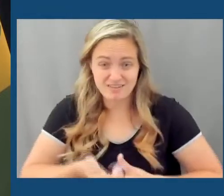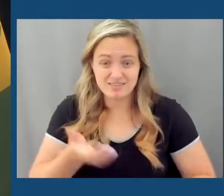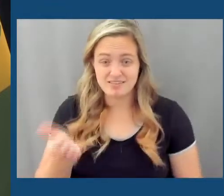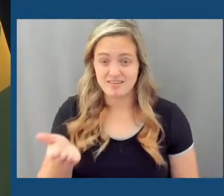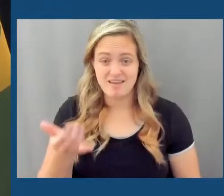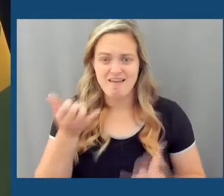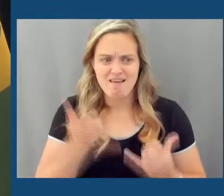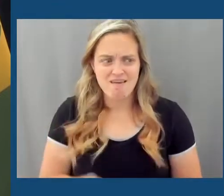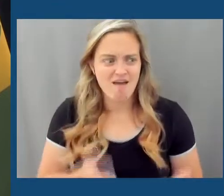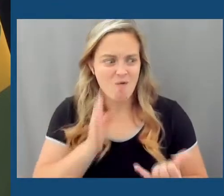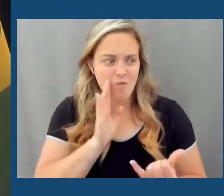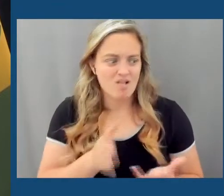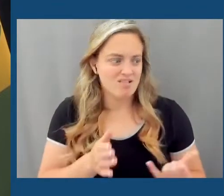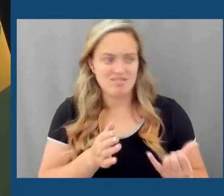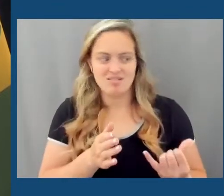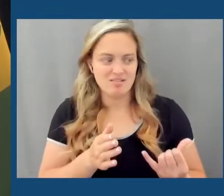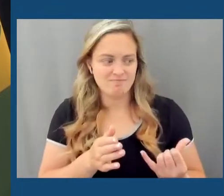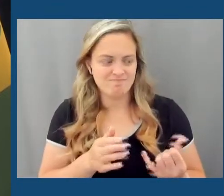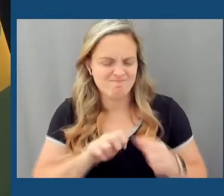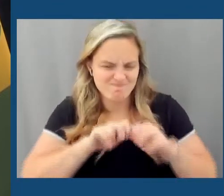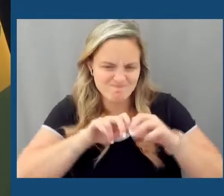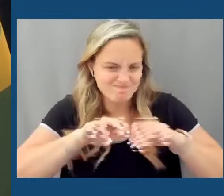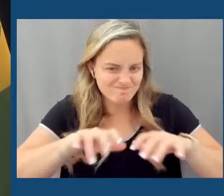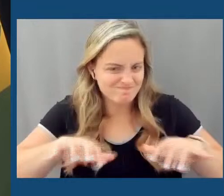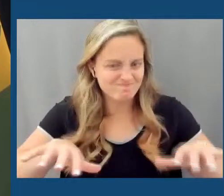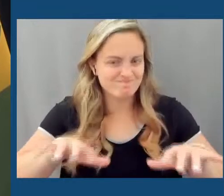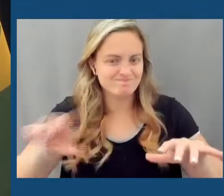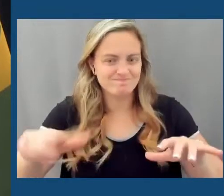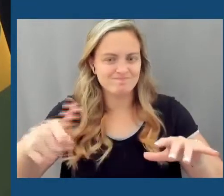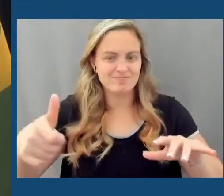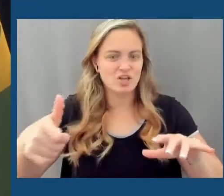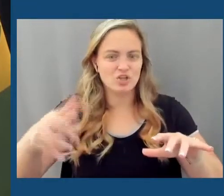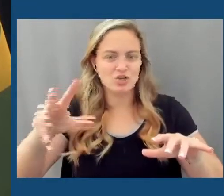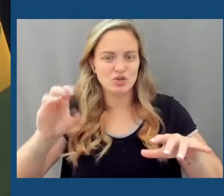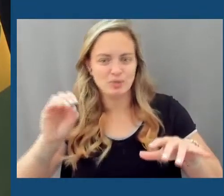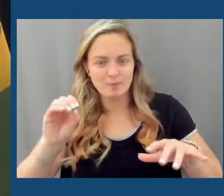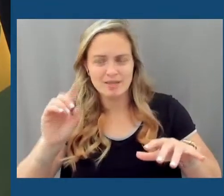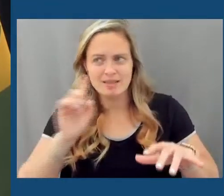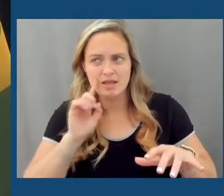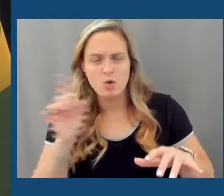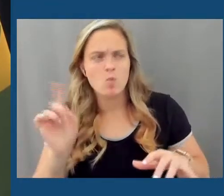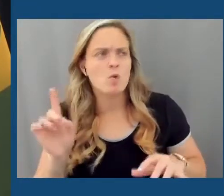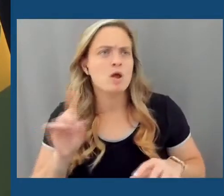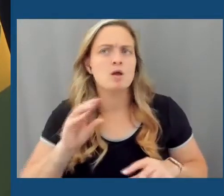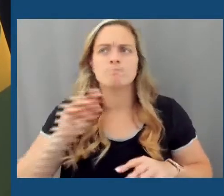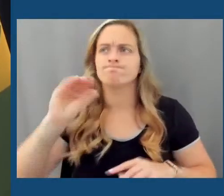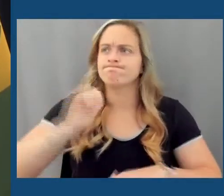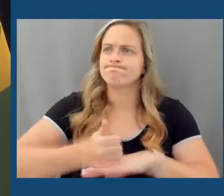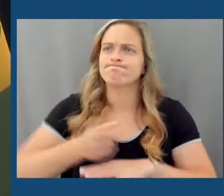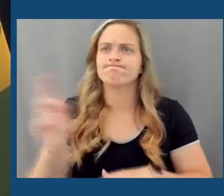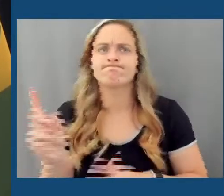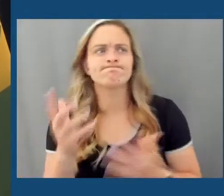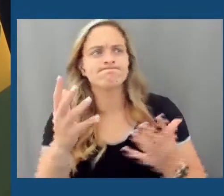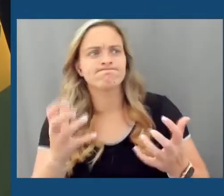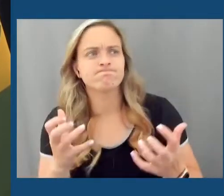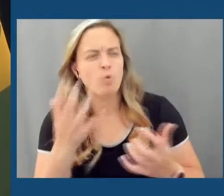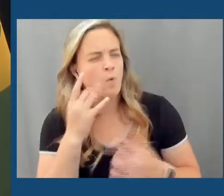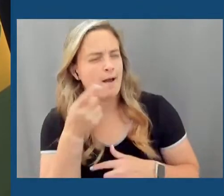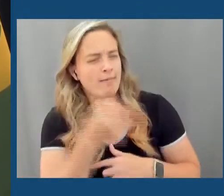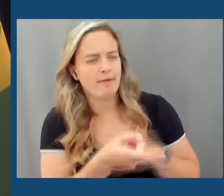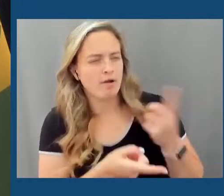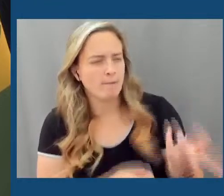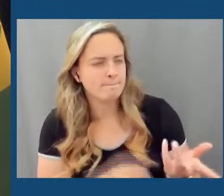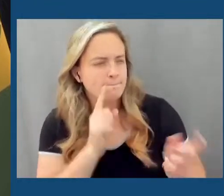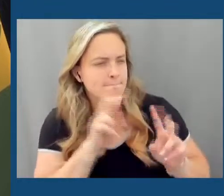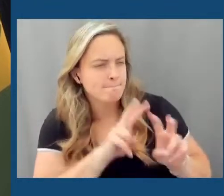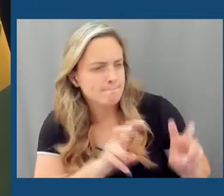going to have a contagious effect on other companies that thinking where they want to go. Why did they go there? Let's examine what they have here.